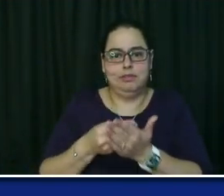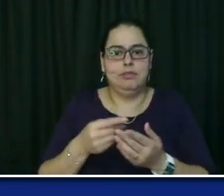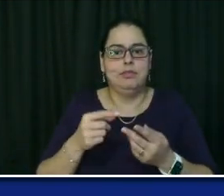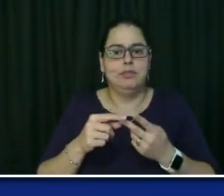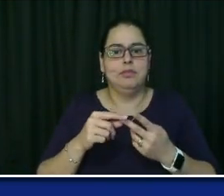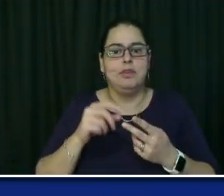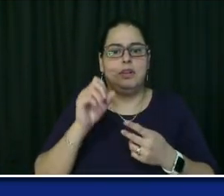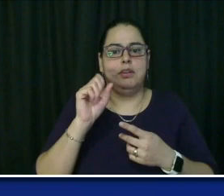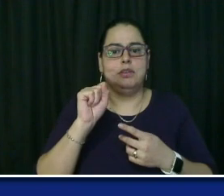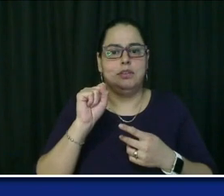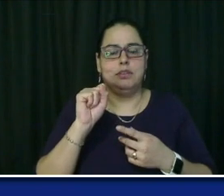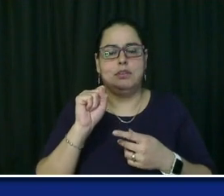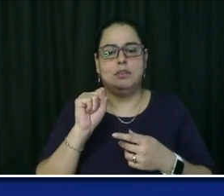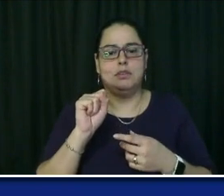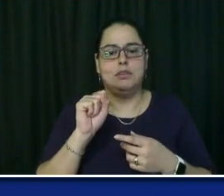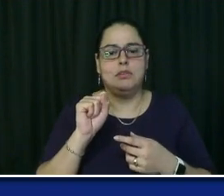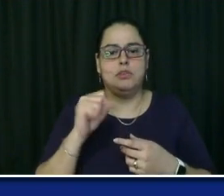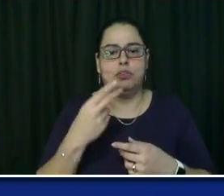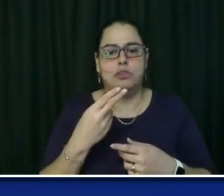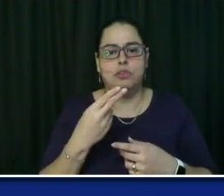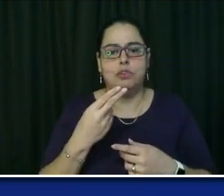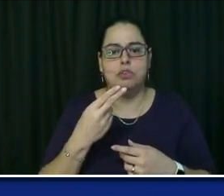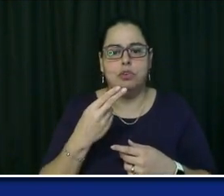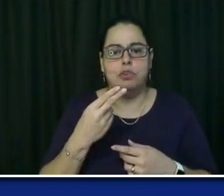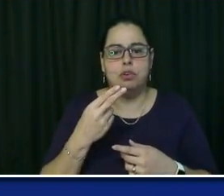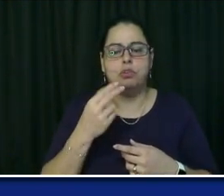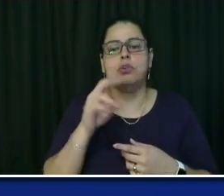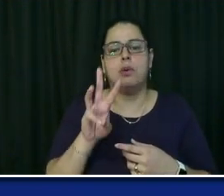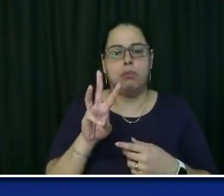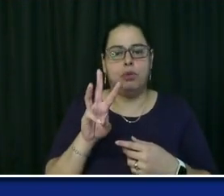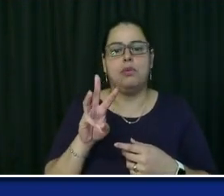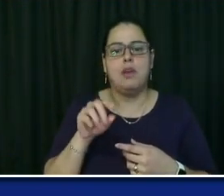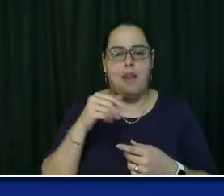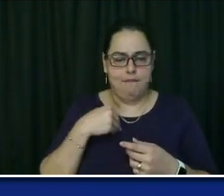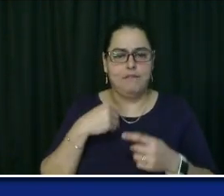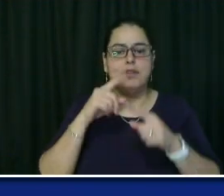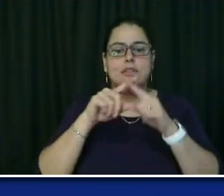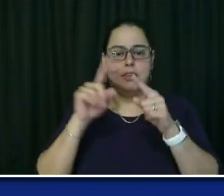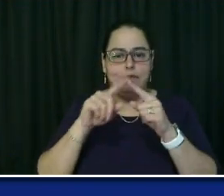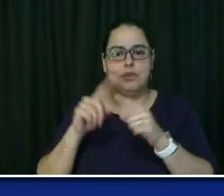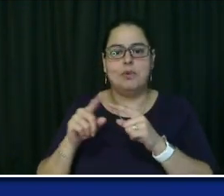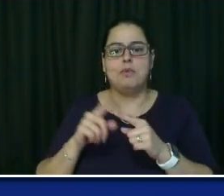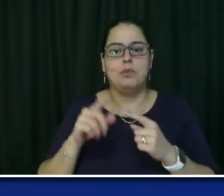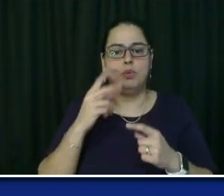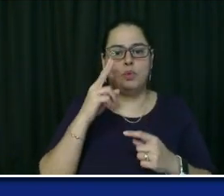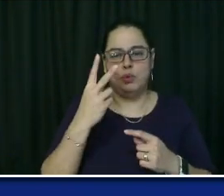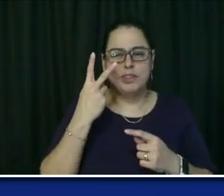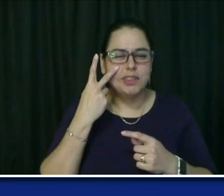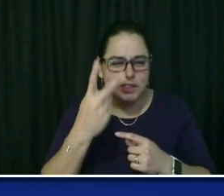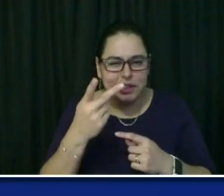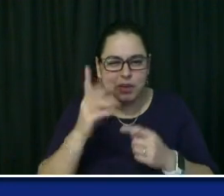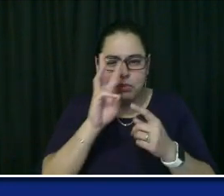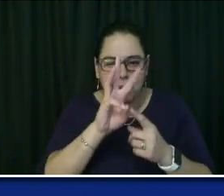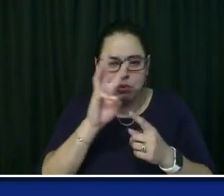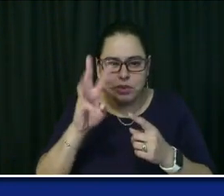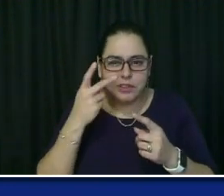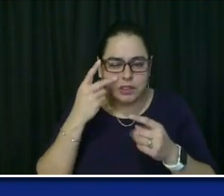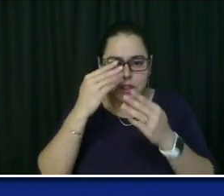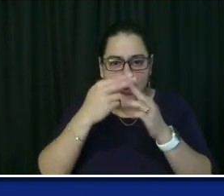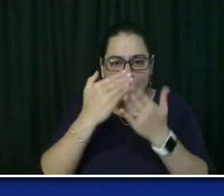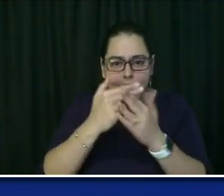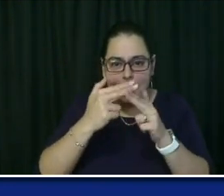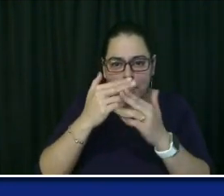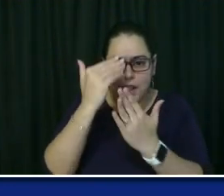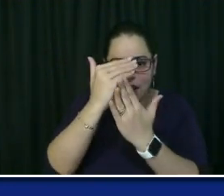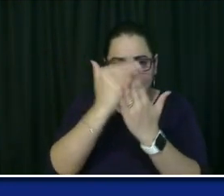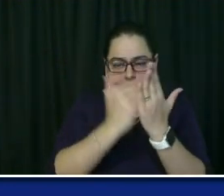Westchester, and there's a couple of other organizations as well. Go on the website, you'll get all the details. The important point to mention is that we're not just taking this money from the